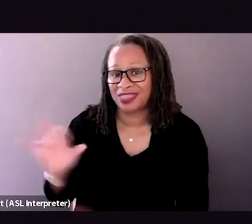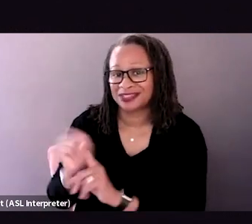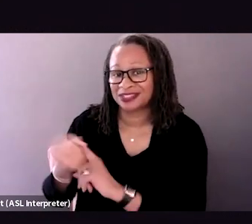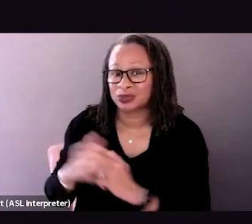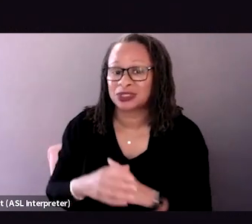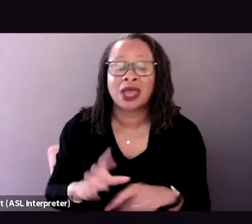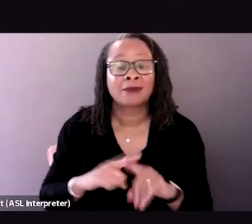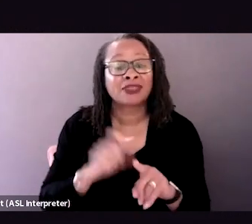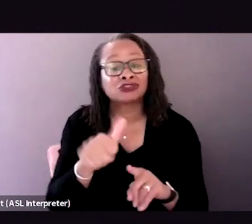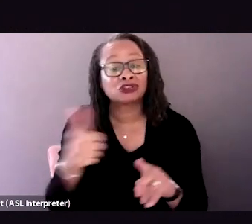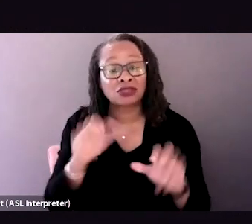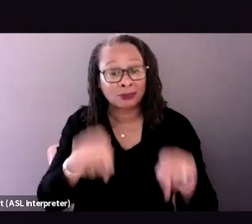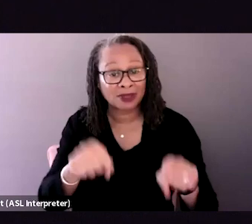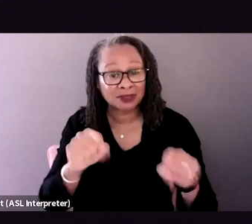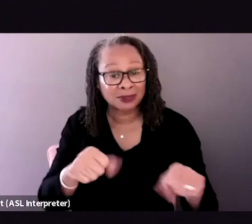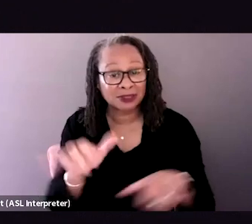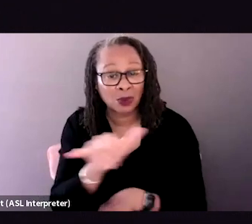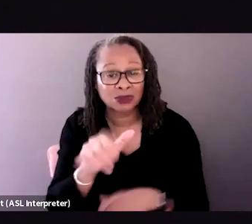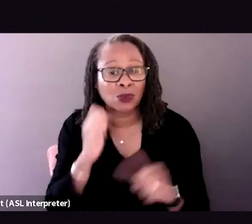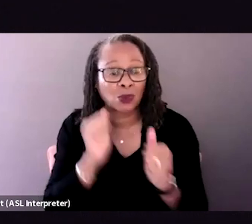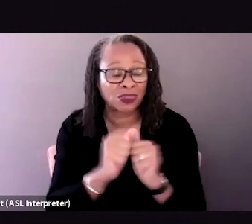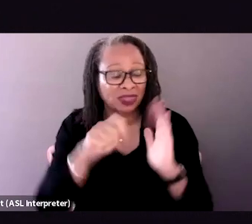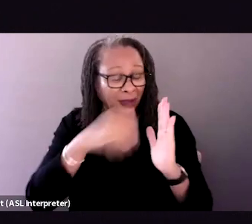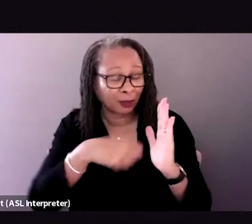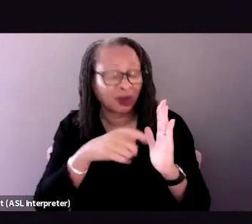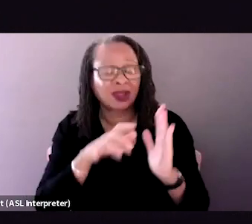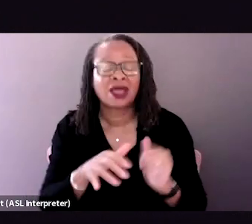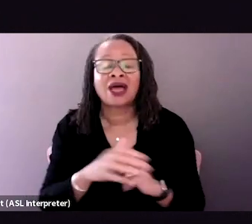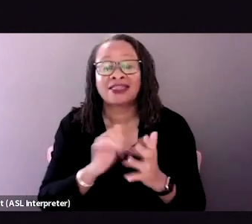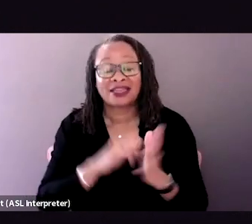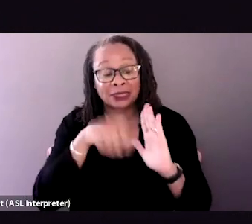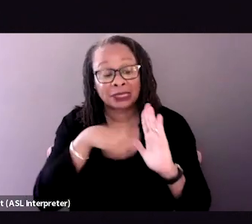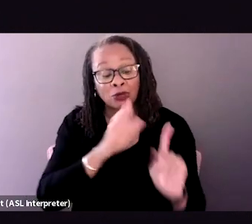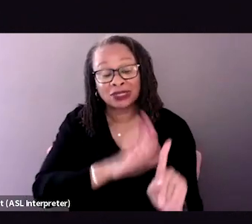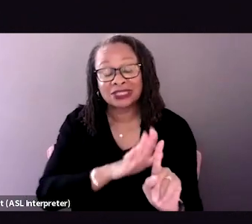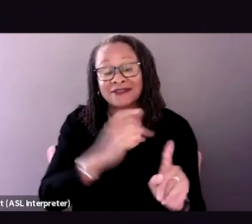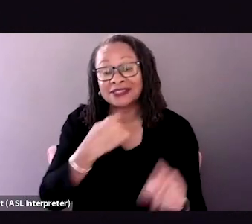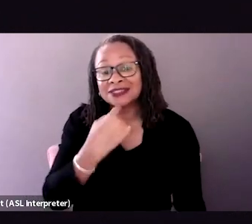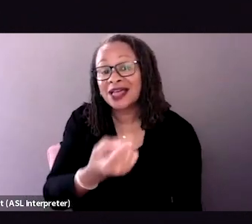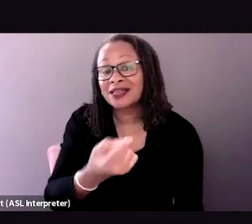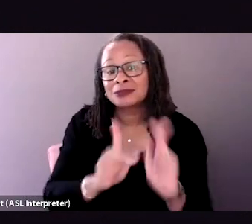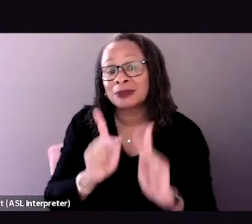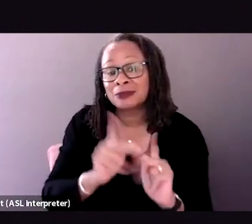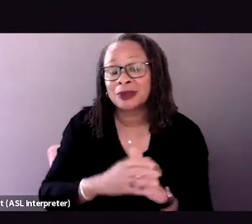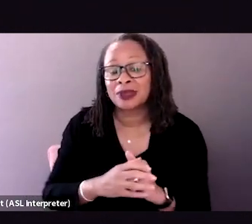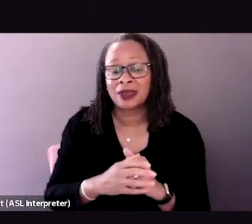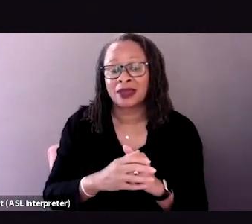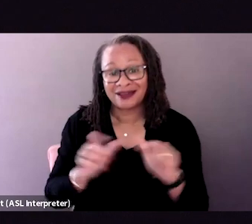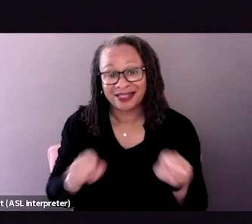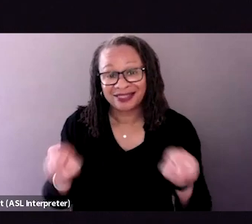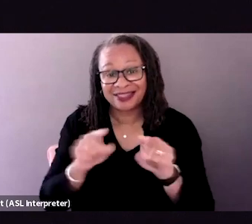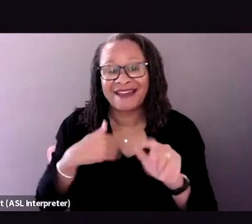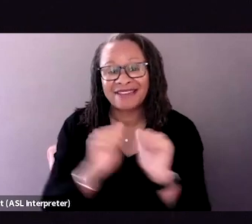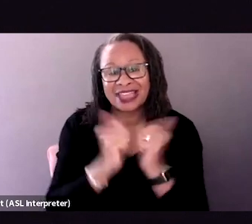is another possibility of the camera, and that is the possibility that the camera tells people that they have agency,